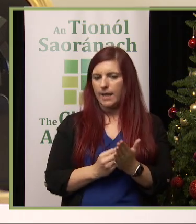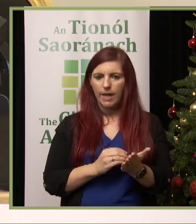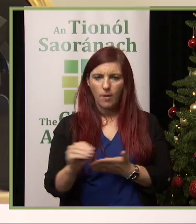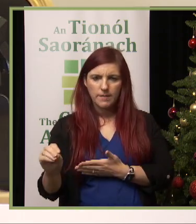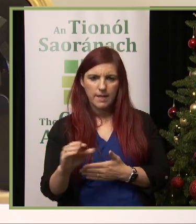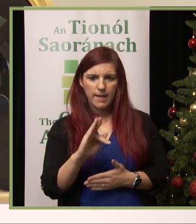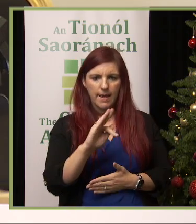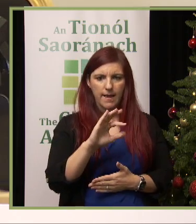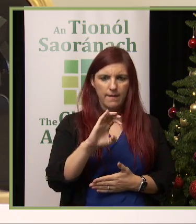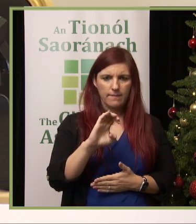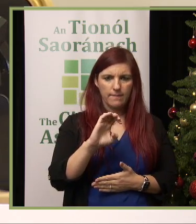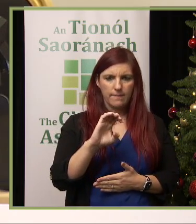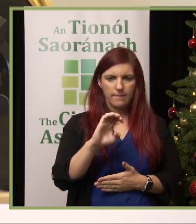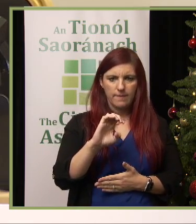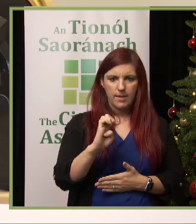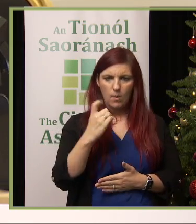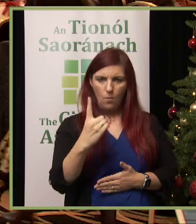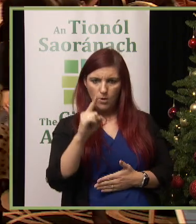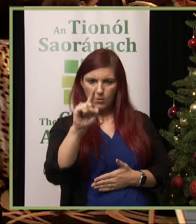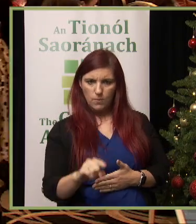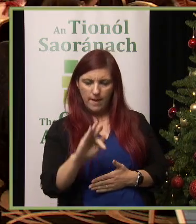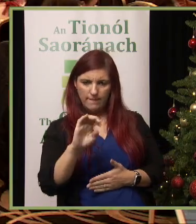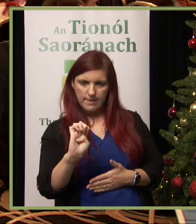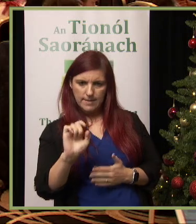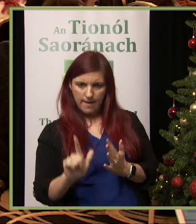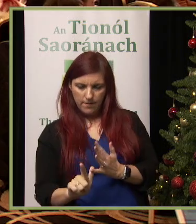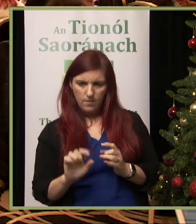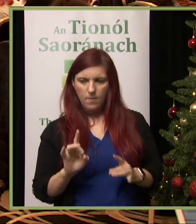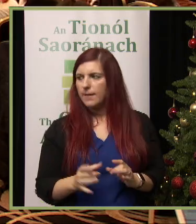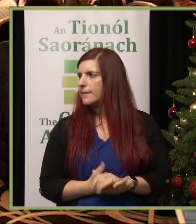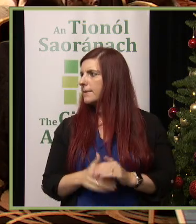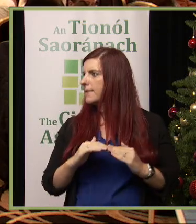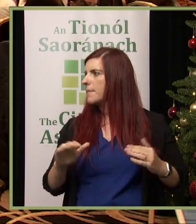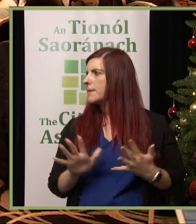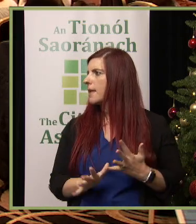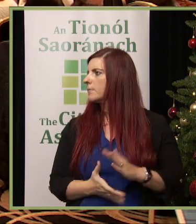to FE7. Kenneth, table 10.